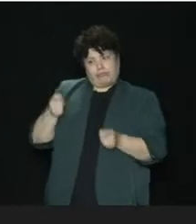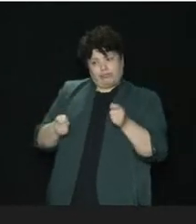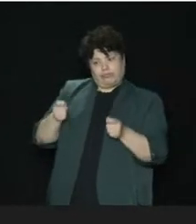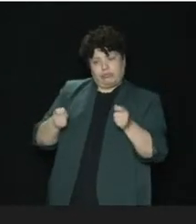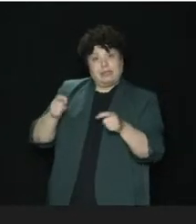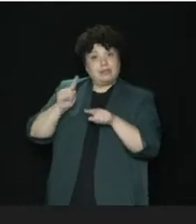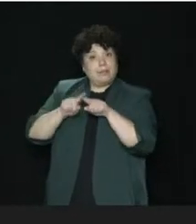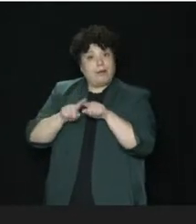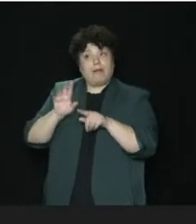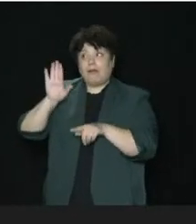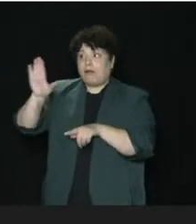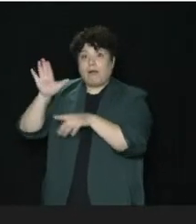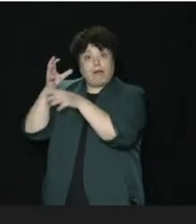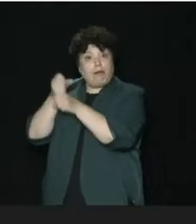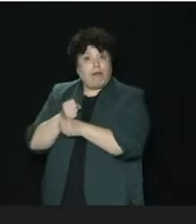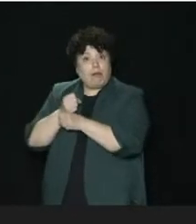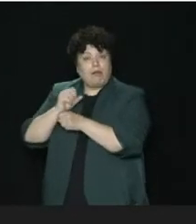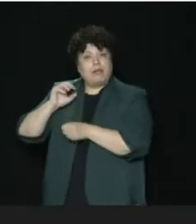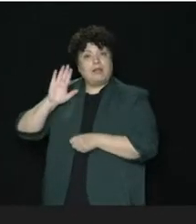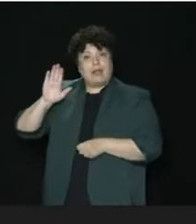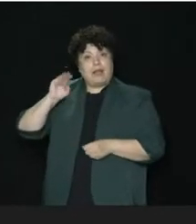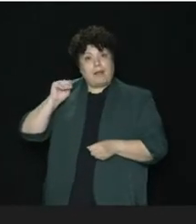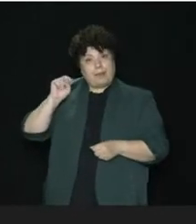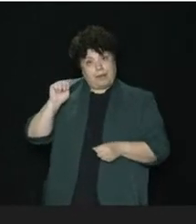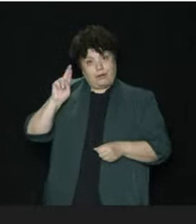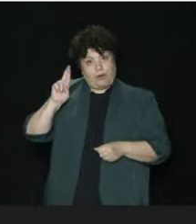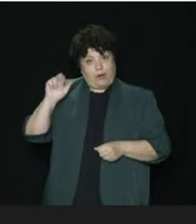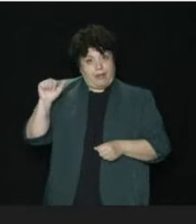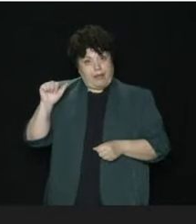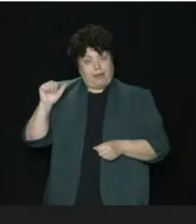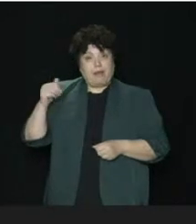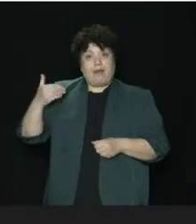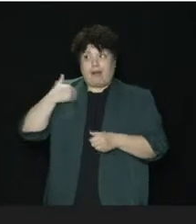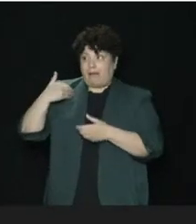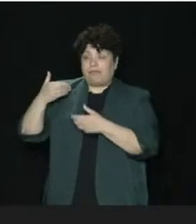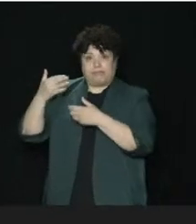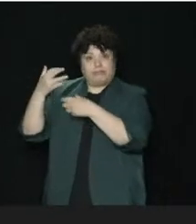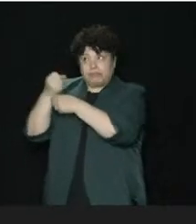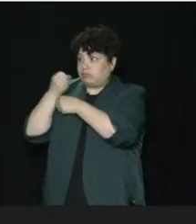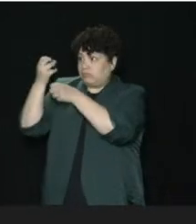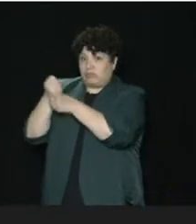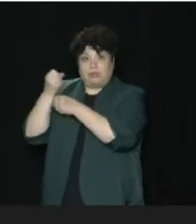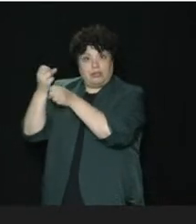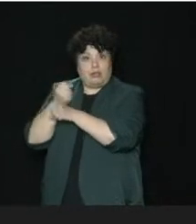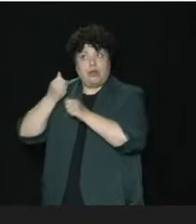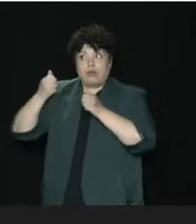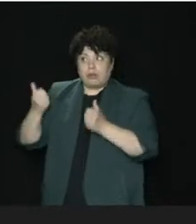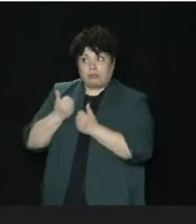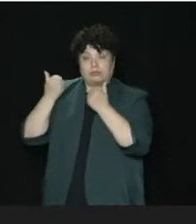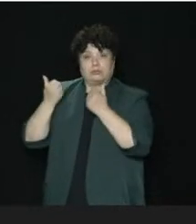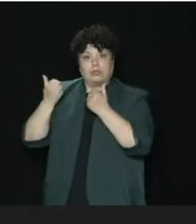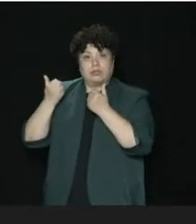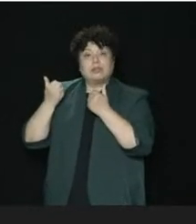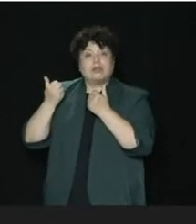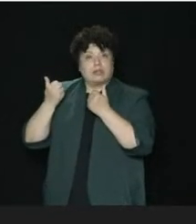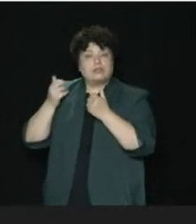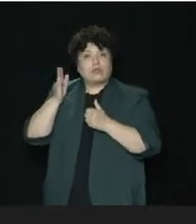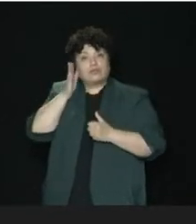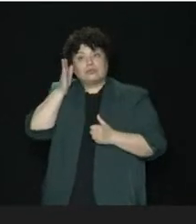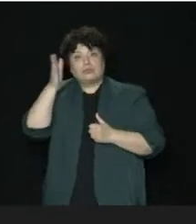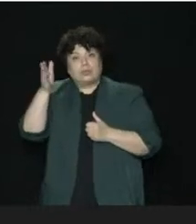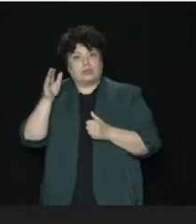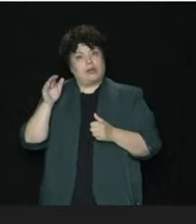supplies, for example, the mRNA vaccine, rapidly escalates over time. So I think